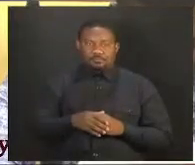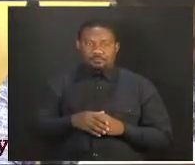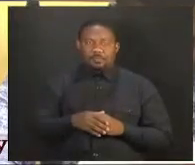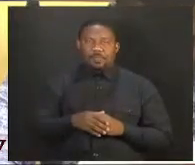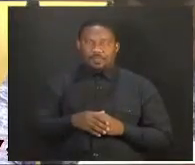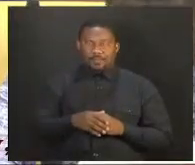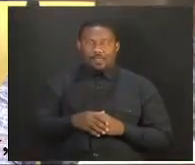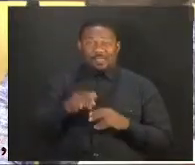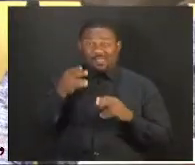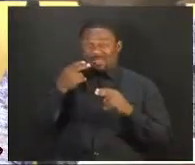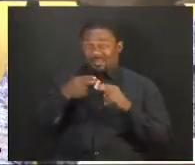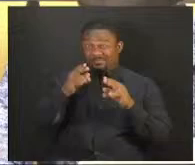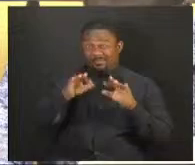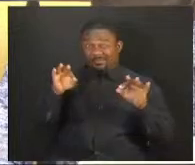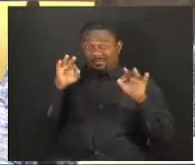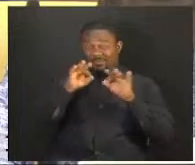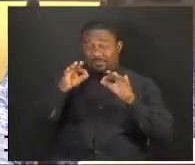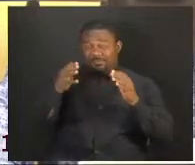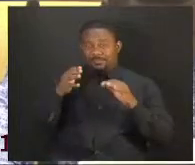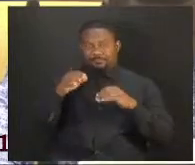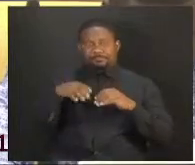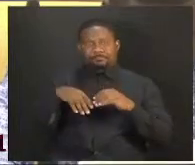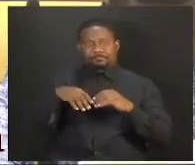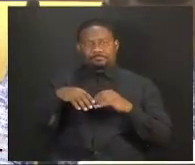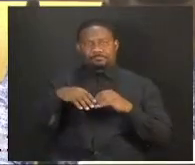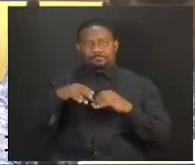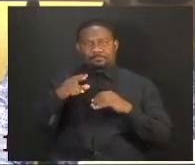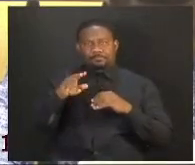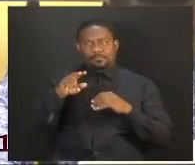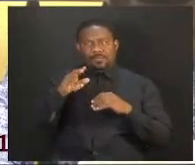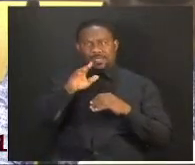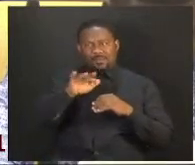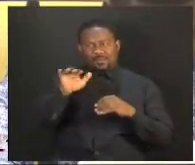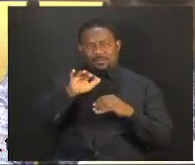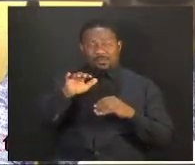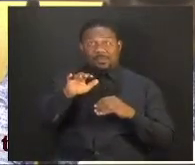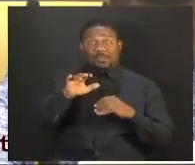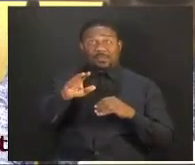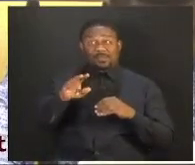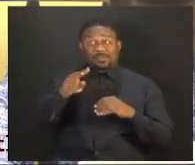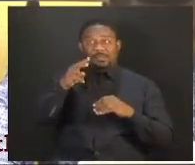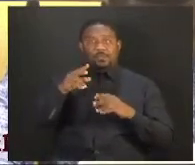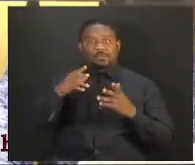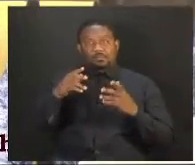significant. The second Kufuor was spelled